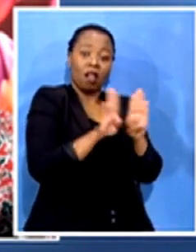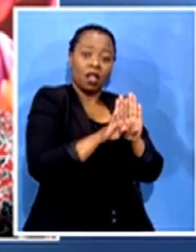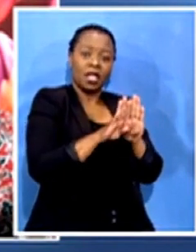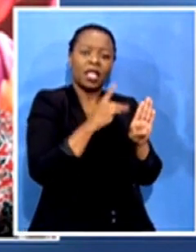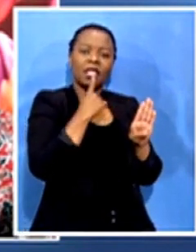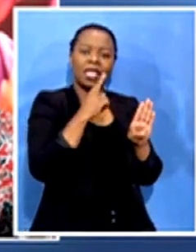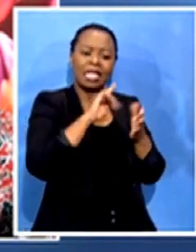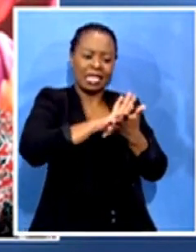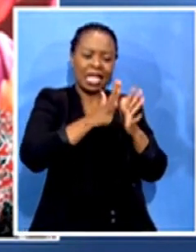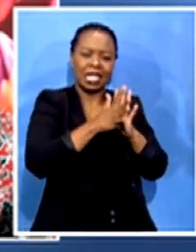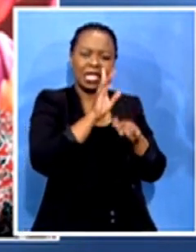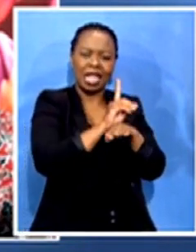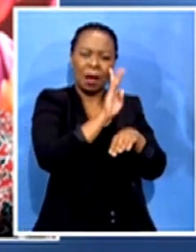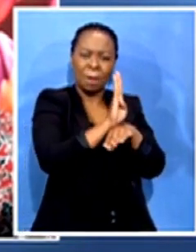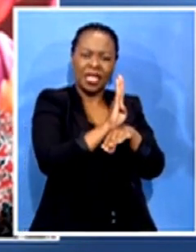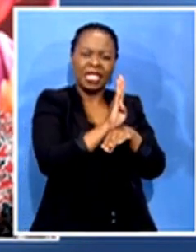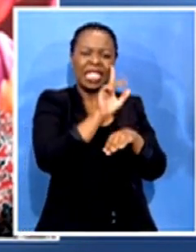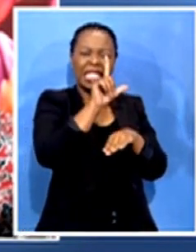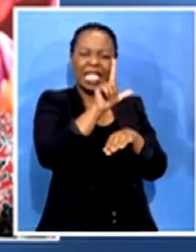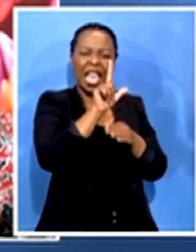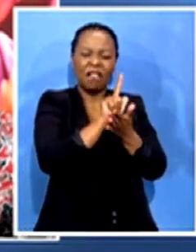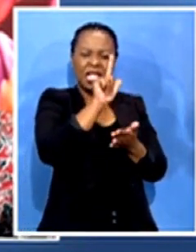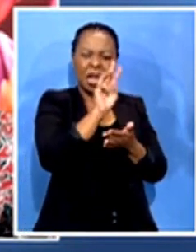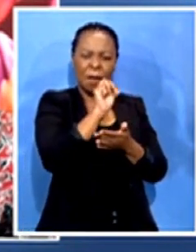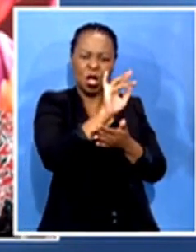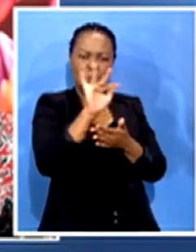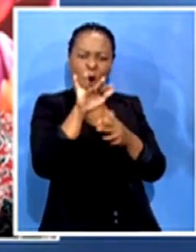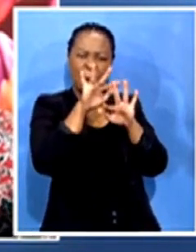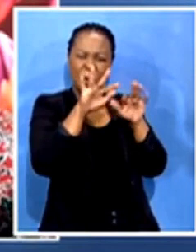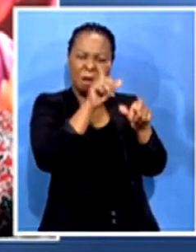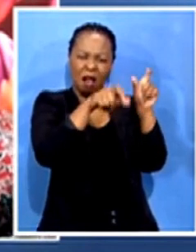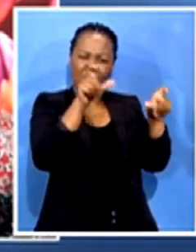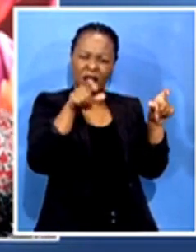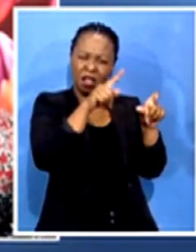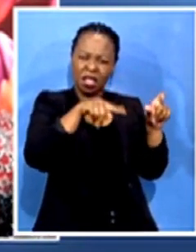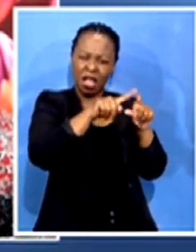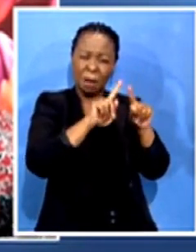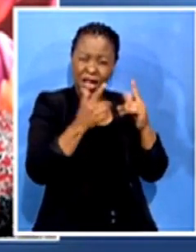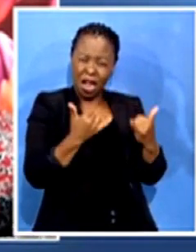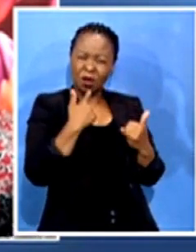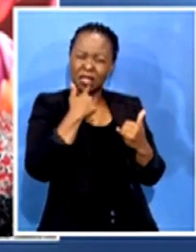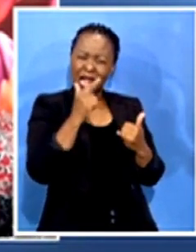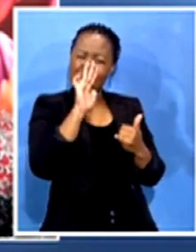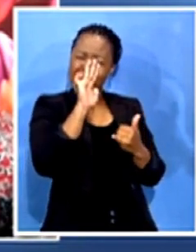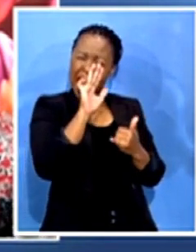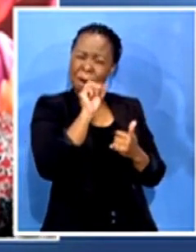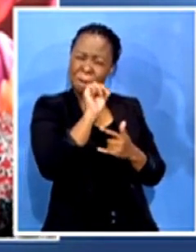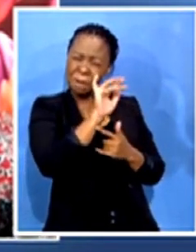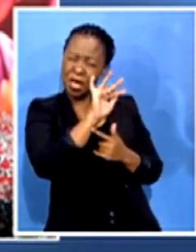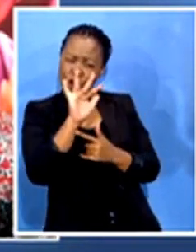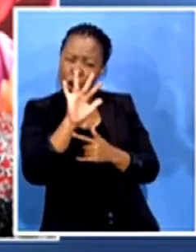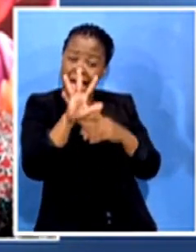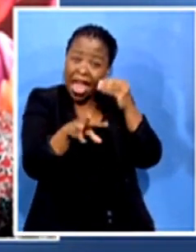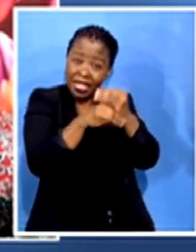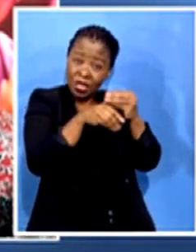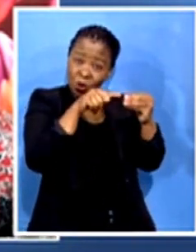million beneficiaries, and you're talking now of 9 million applications additional to that, which means we're now sitting at about